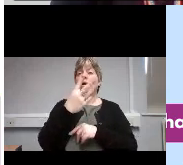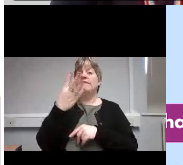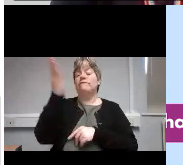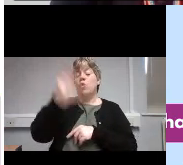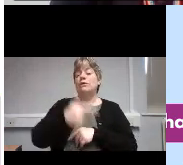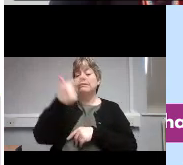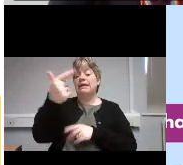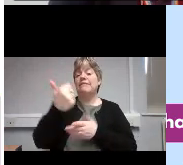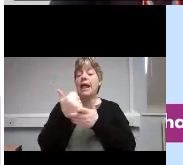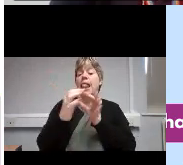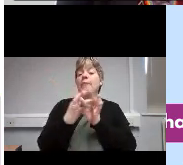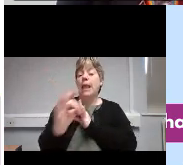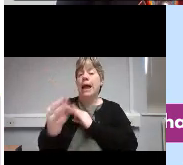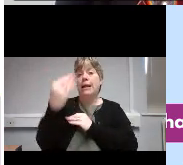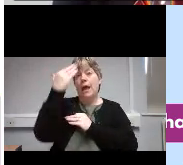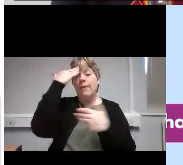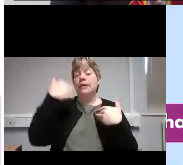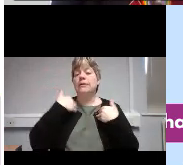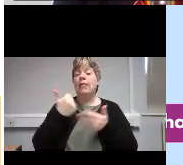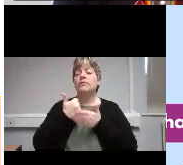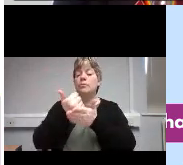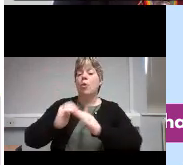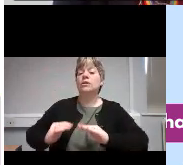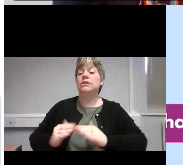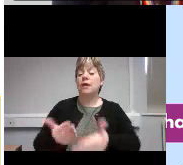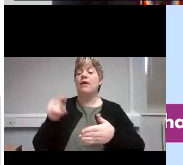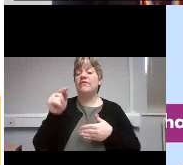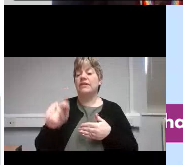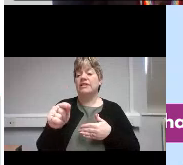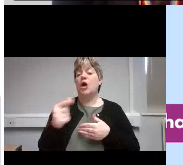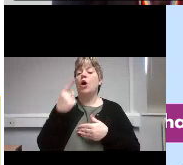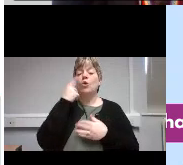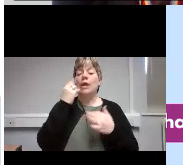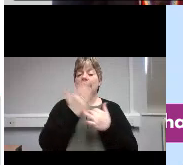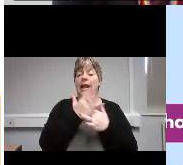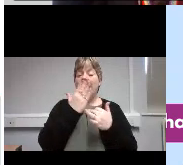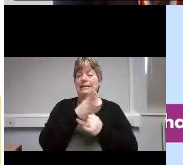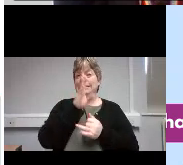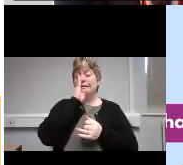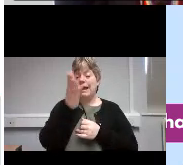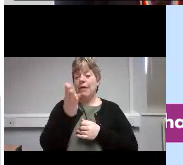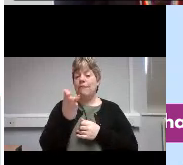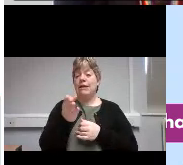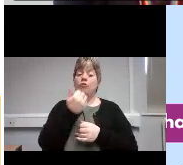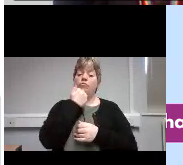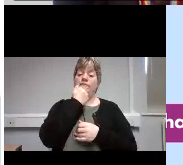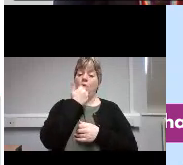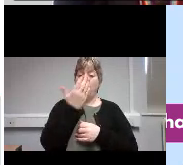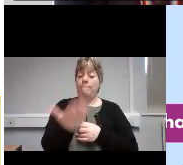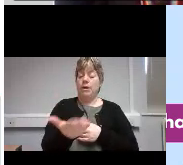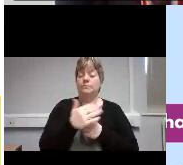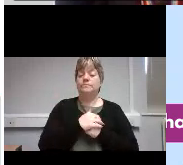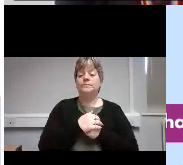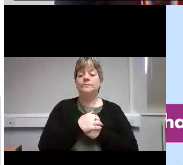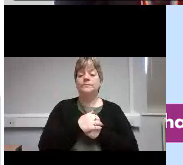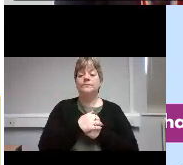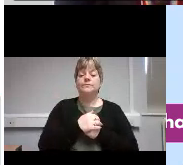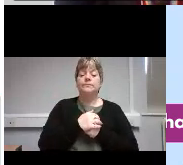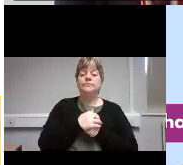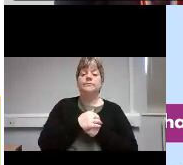24/7 helpline and mental health support service, which you can access directly via the phone number which is on the screen as